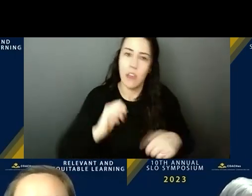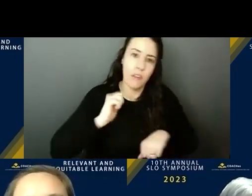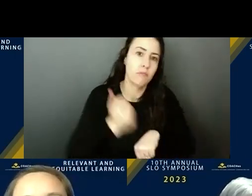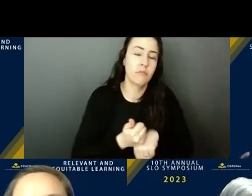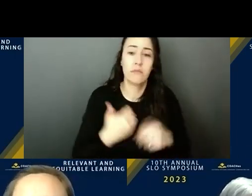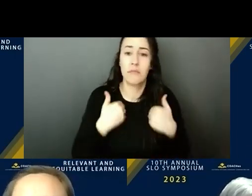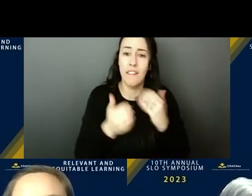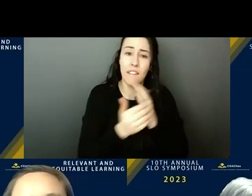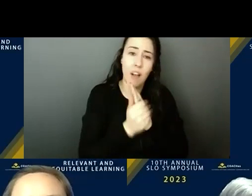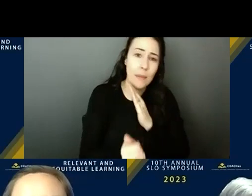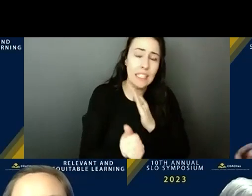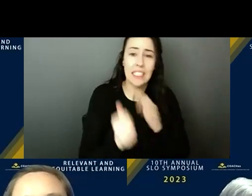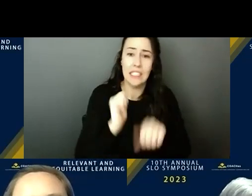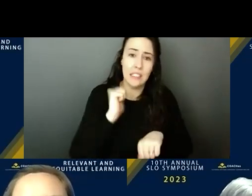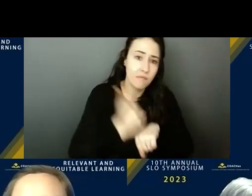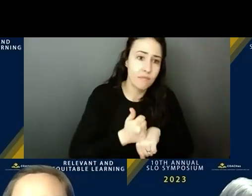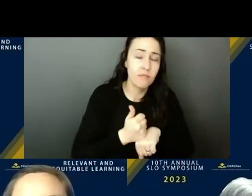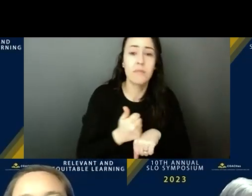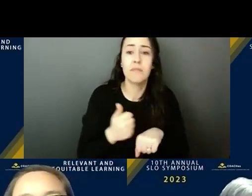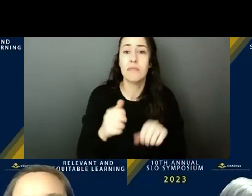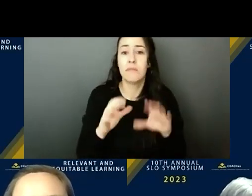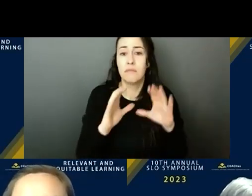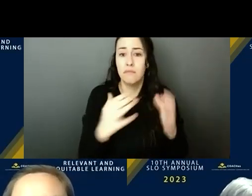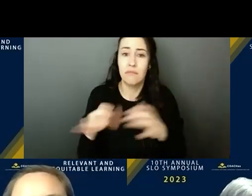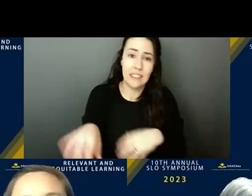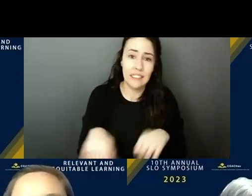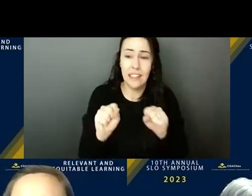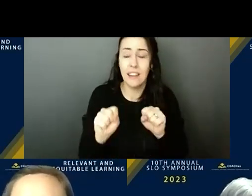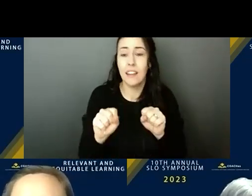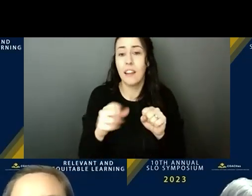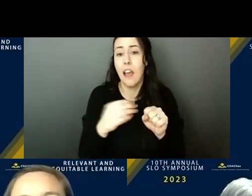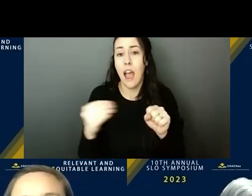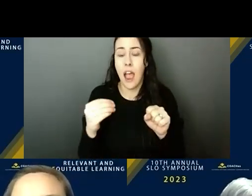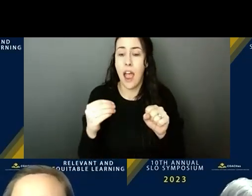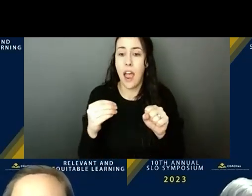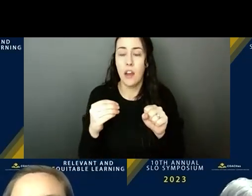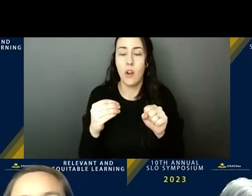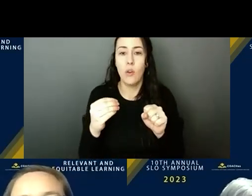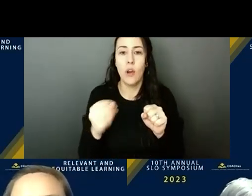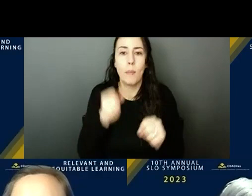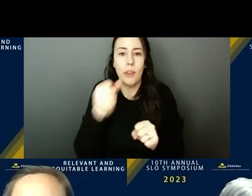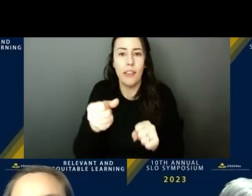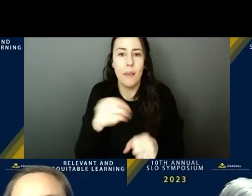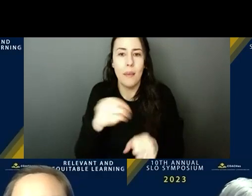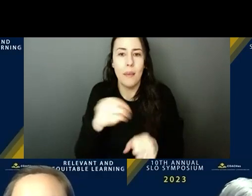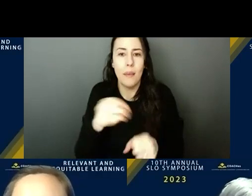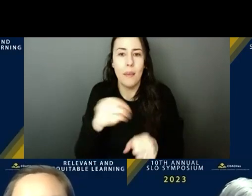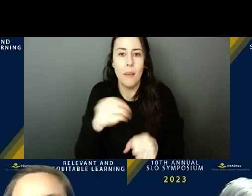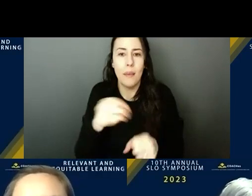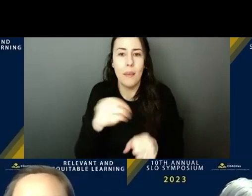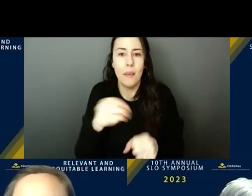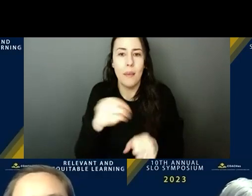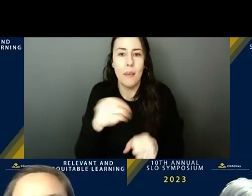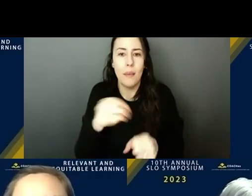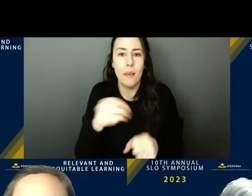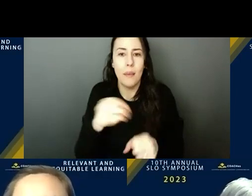and programs that currently exist, disaggregating them into the competency, right? Having then those assessments of